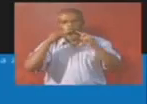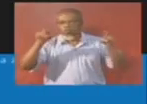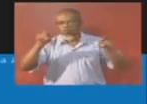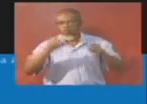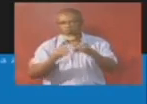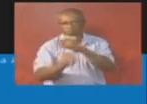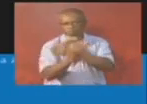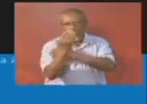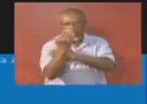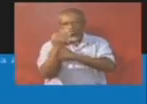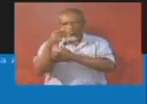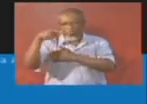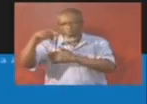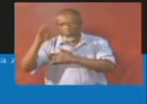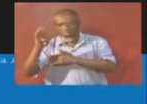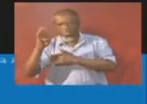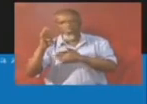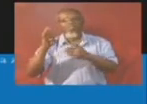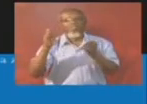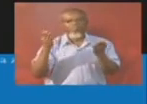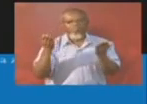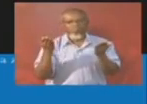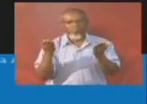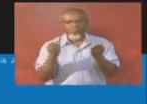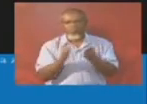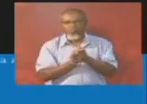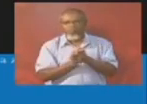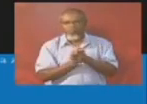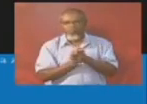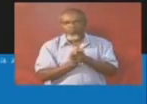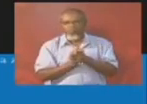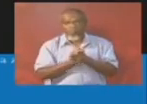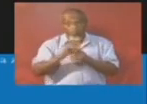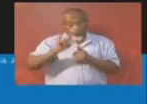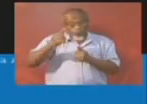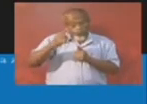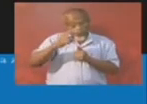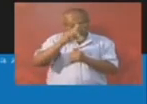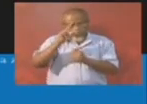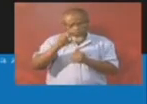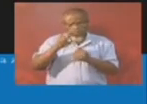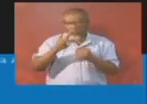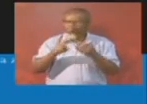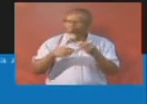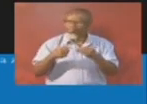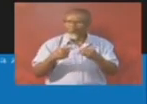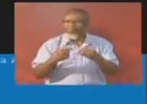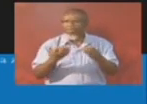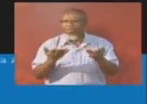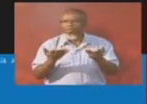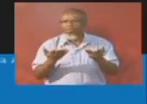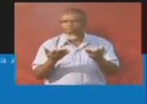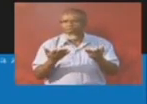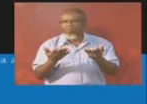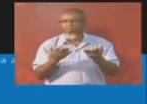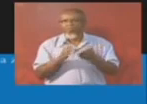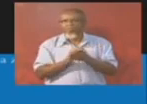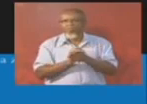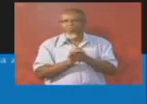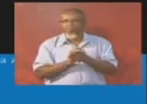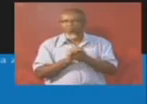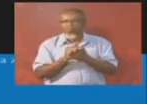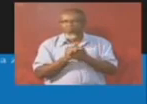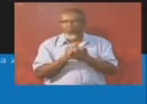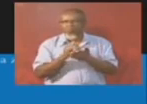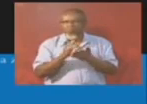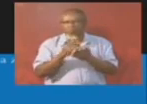Good morning, Priya Bihari, azpnews.com. My first question is about the some